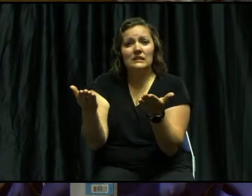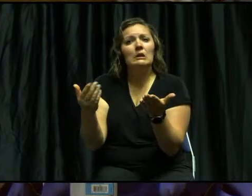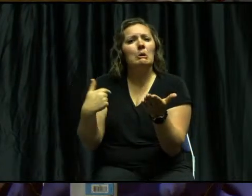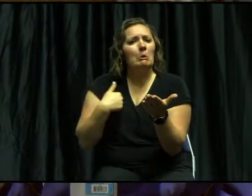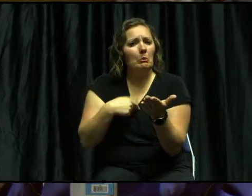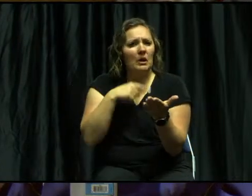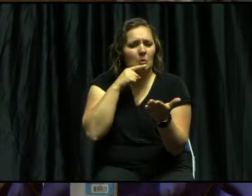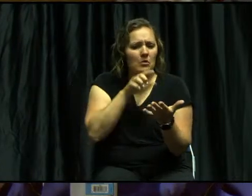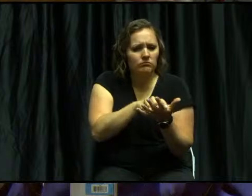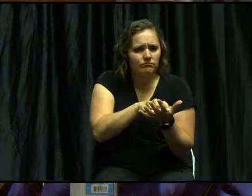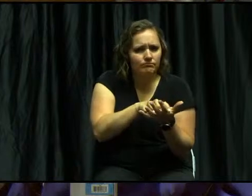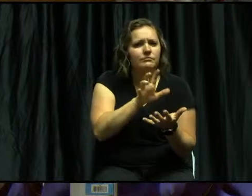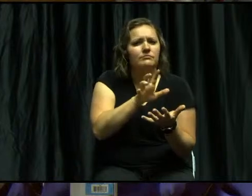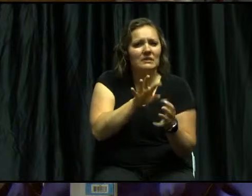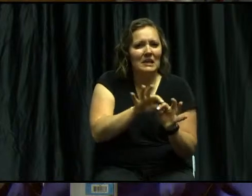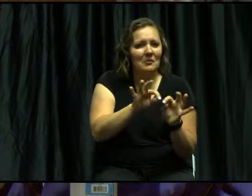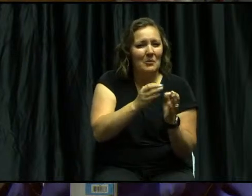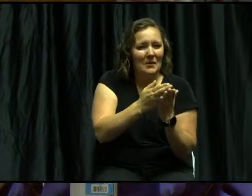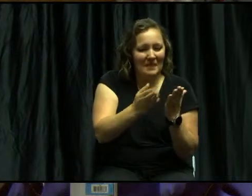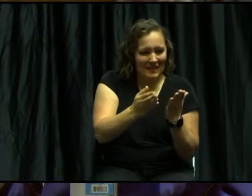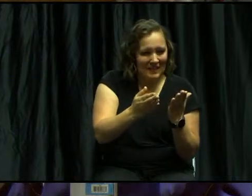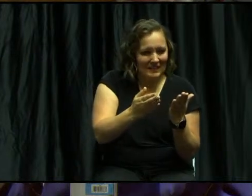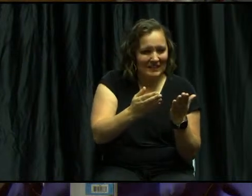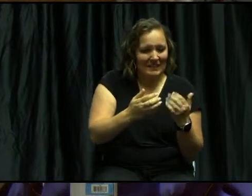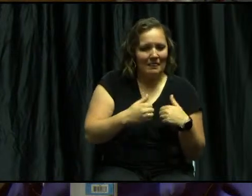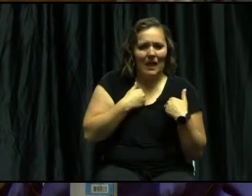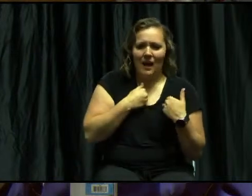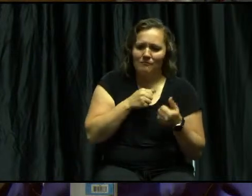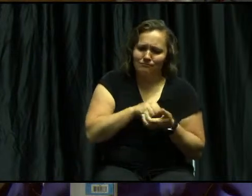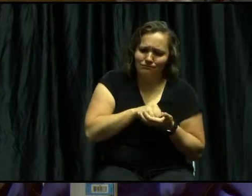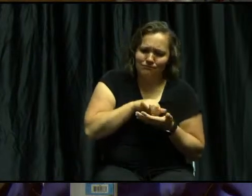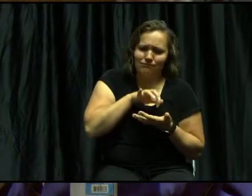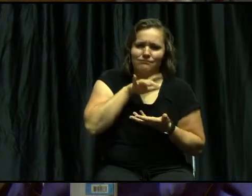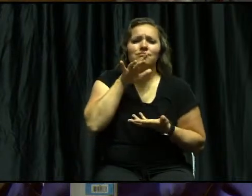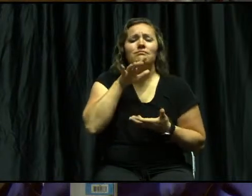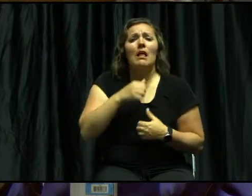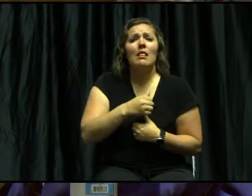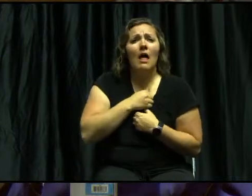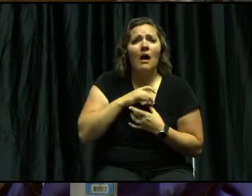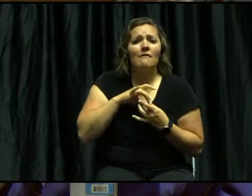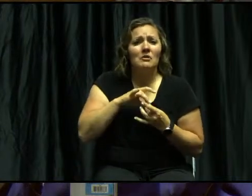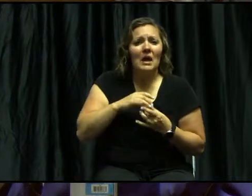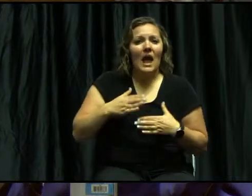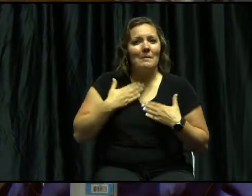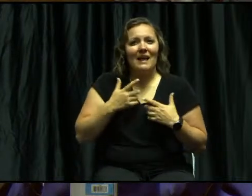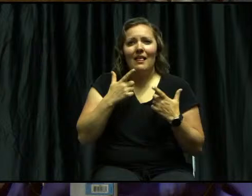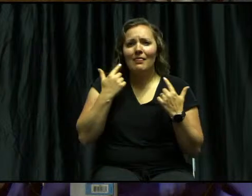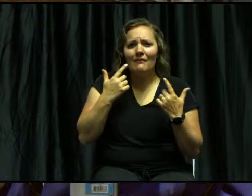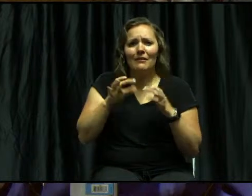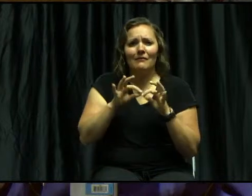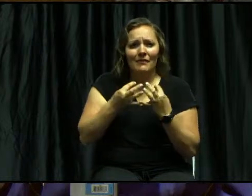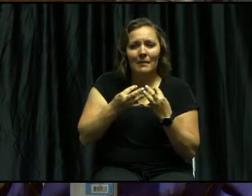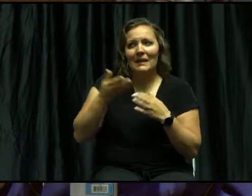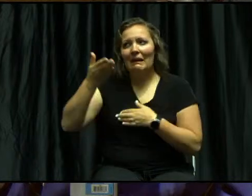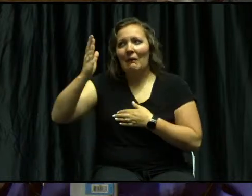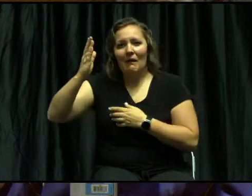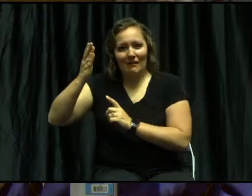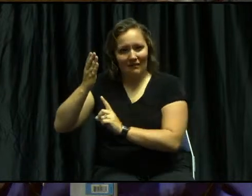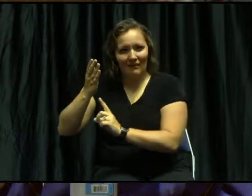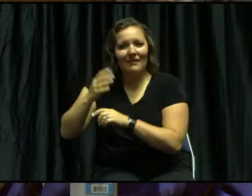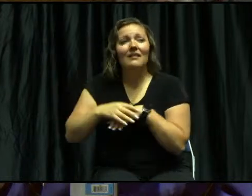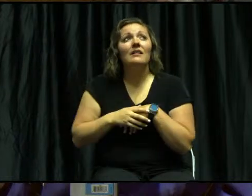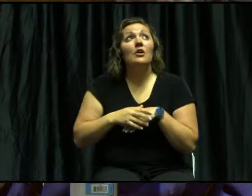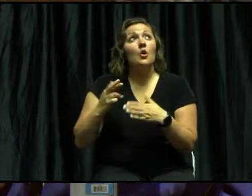rich in the important things of life: love, unity, happiness, laughter, family, and God.